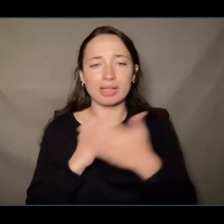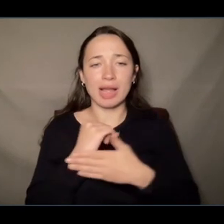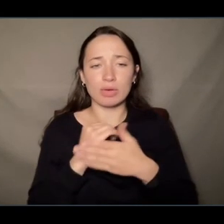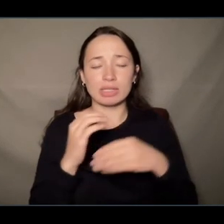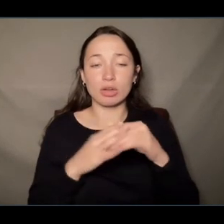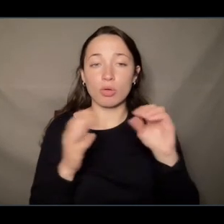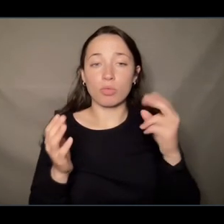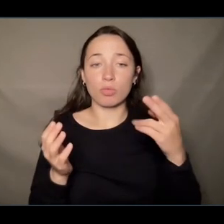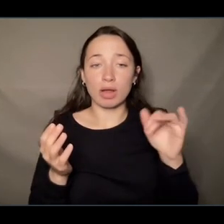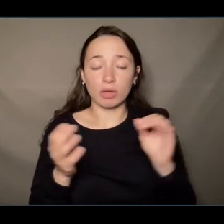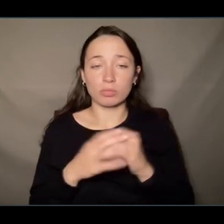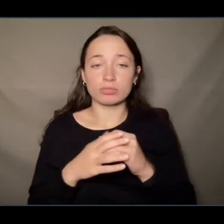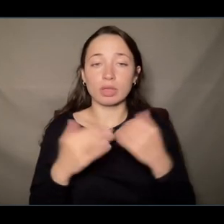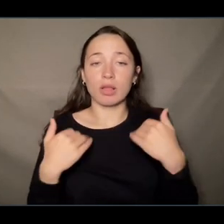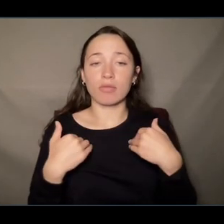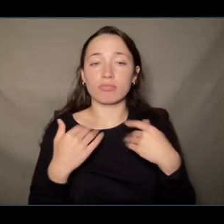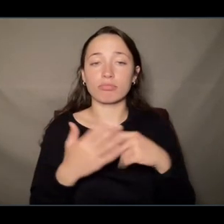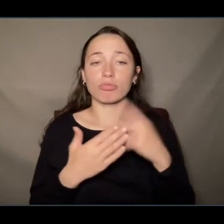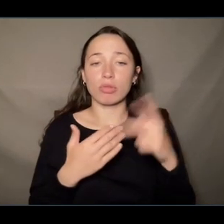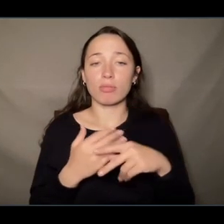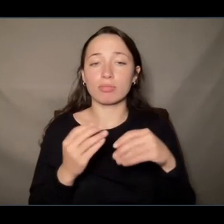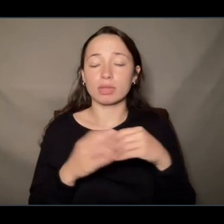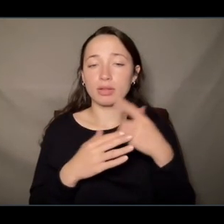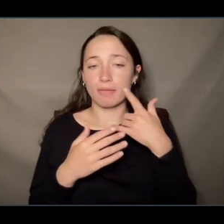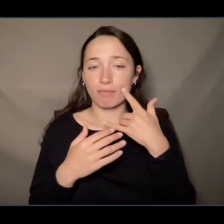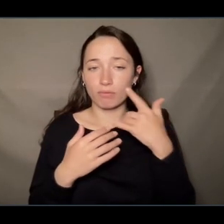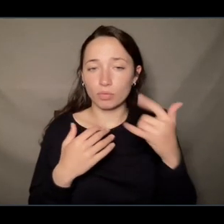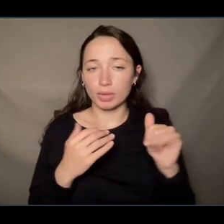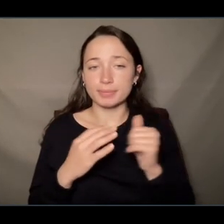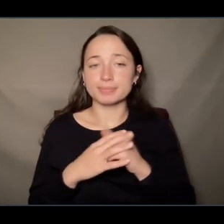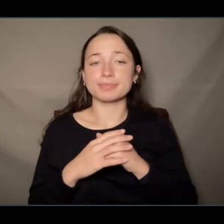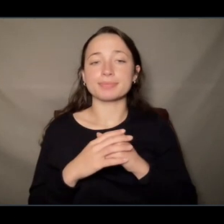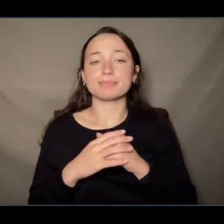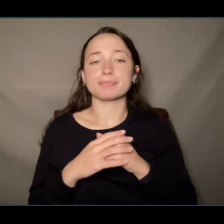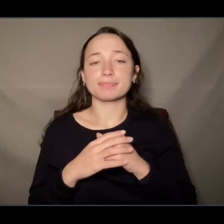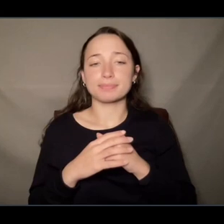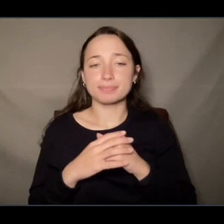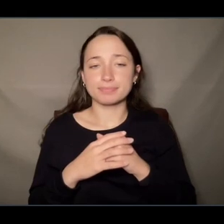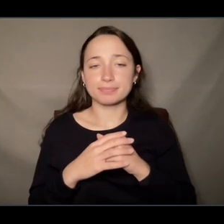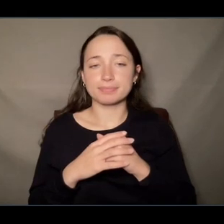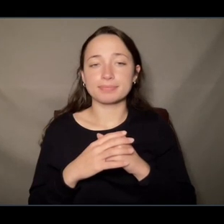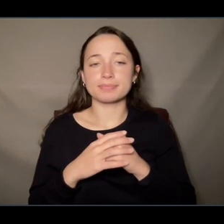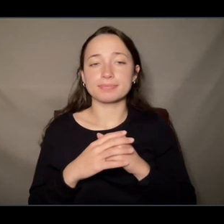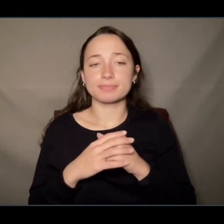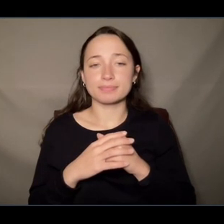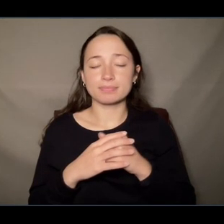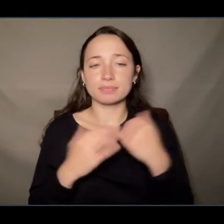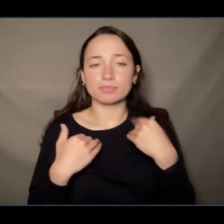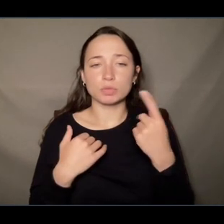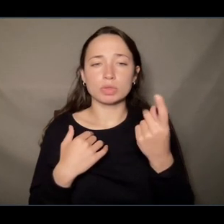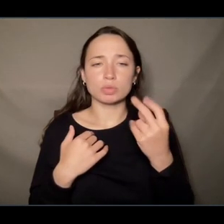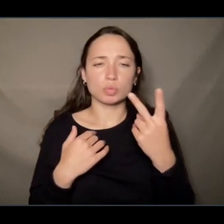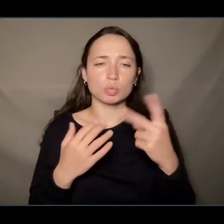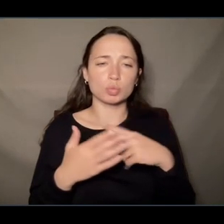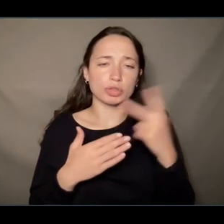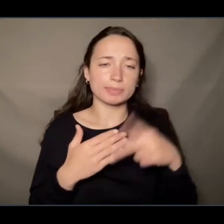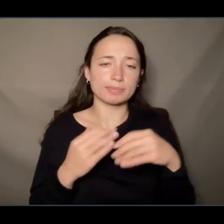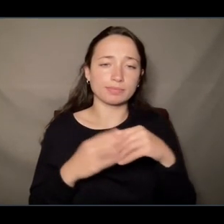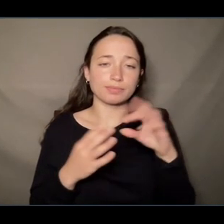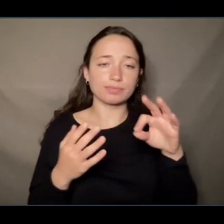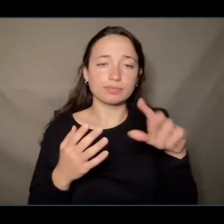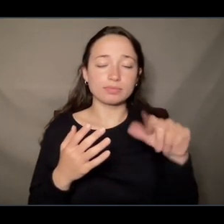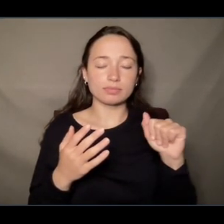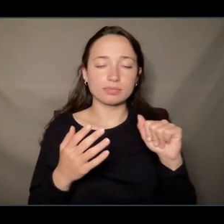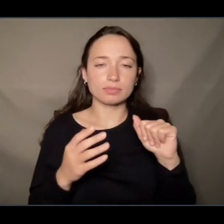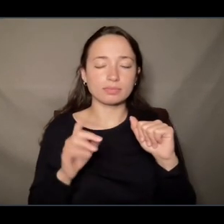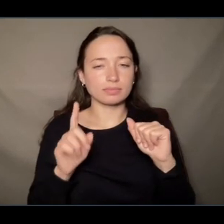county in Ohio. We have a program in California. We have one or two